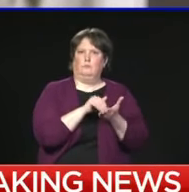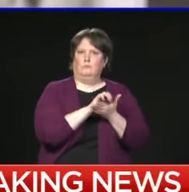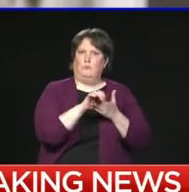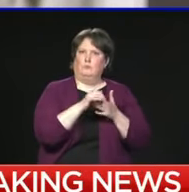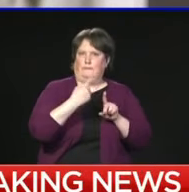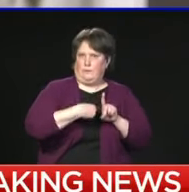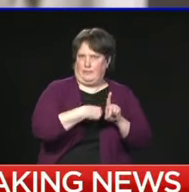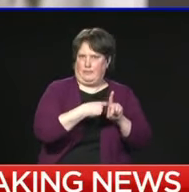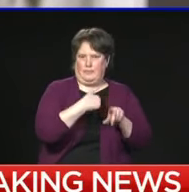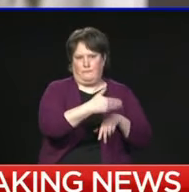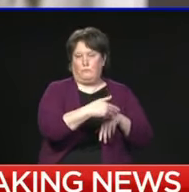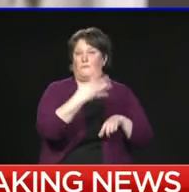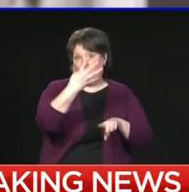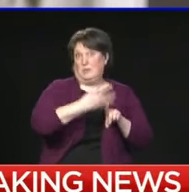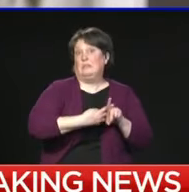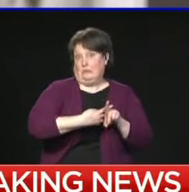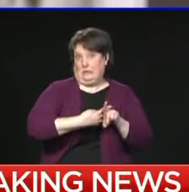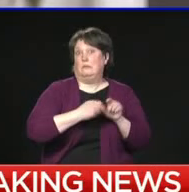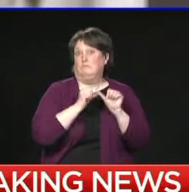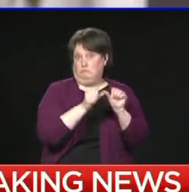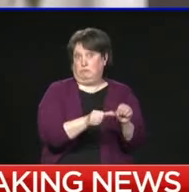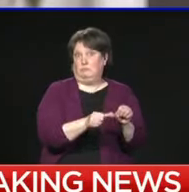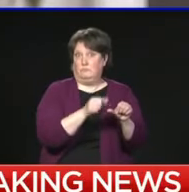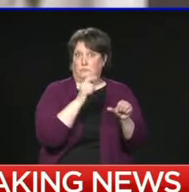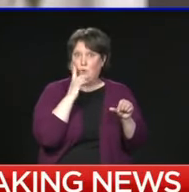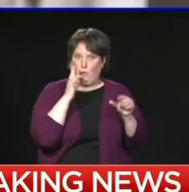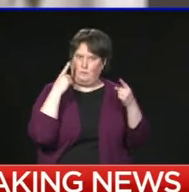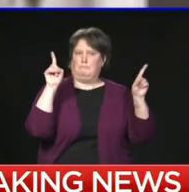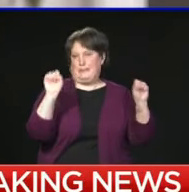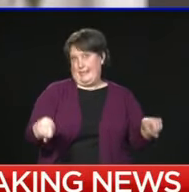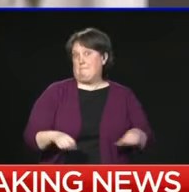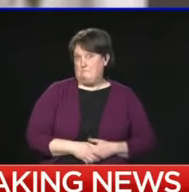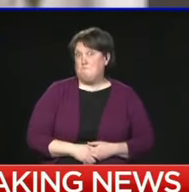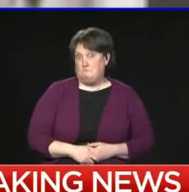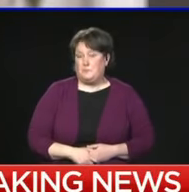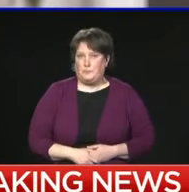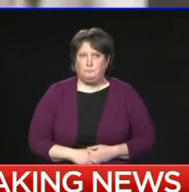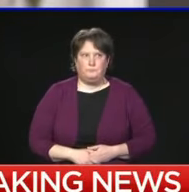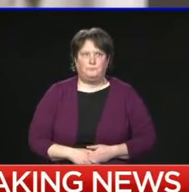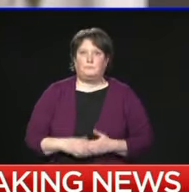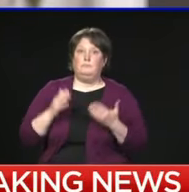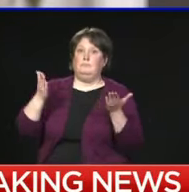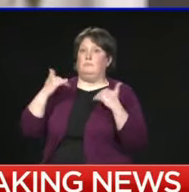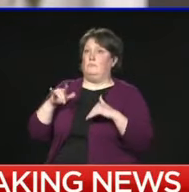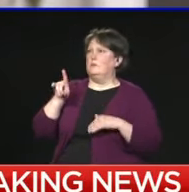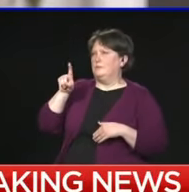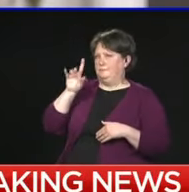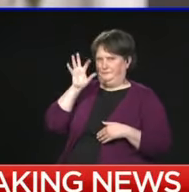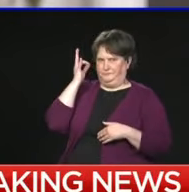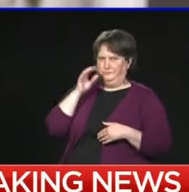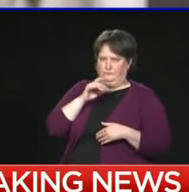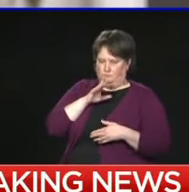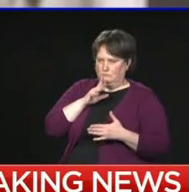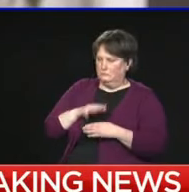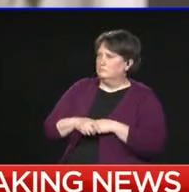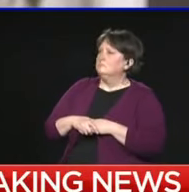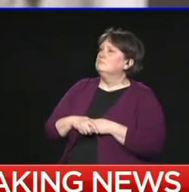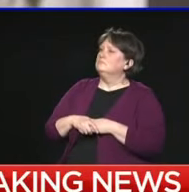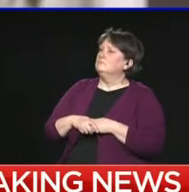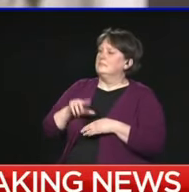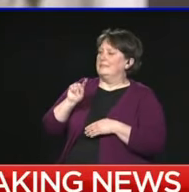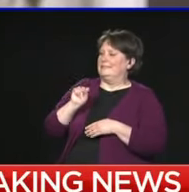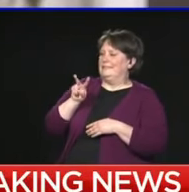month for the next 4 months so that we can get through this together. Bonjour, Raymond Fillon de TVA. Monsieur le Premier ministre, vous en êtes Raymond Fillon,